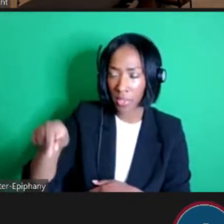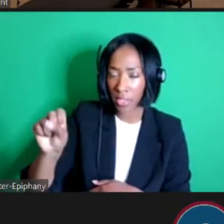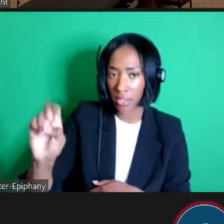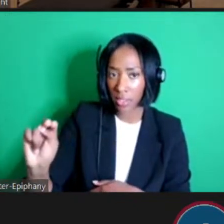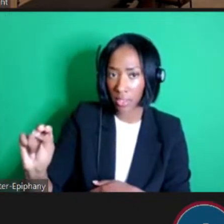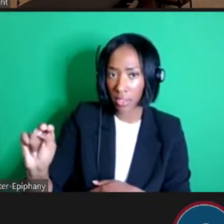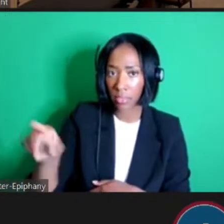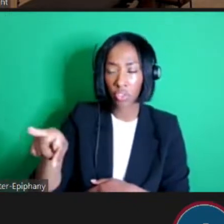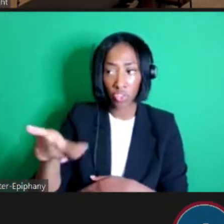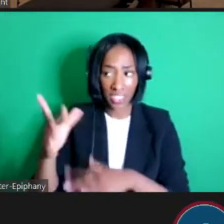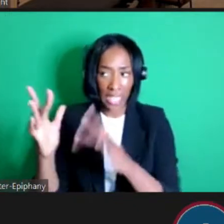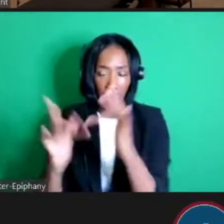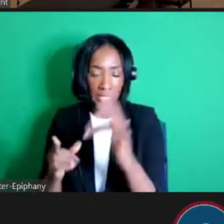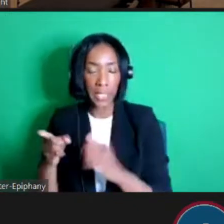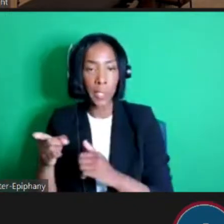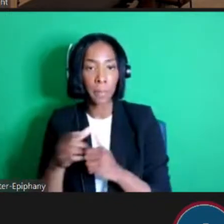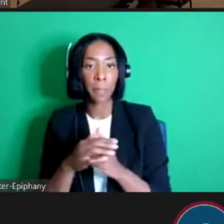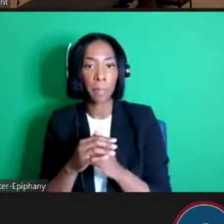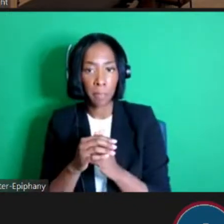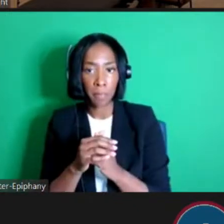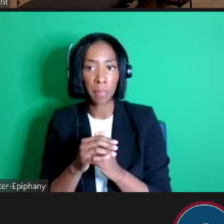Jada is absent.